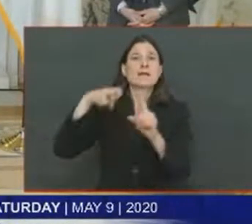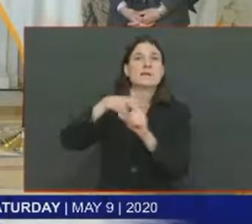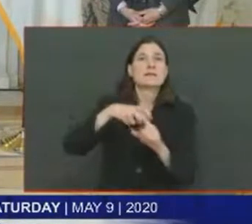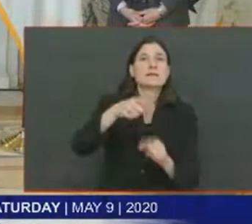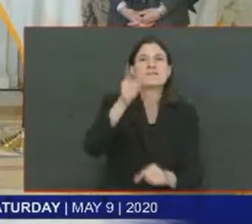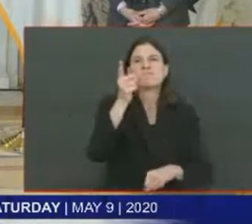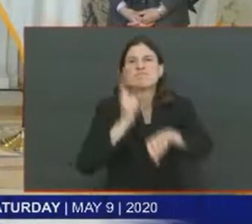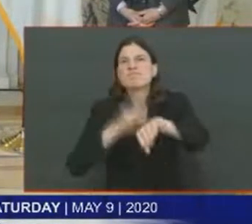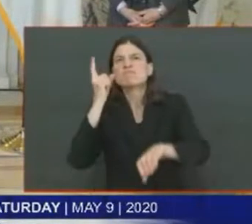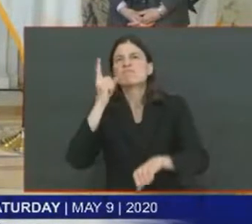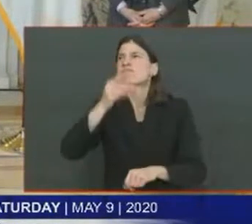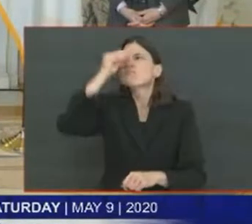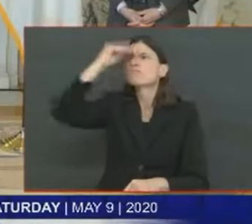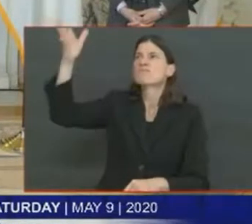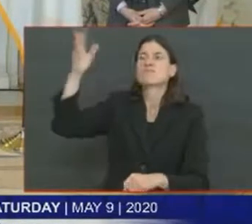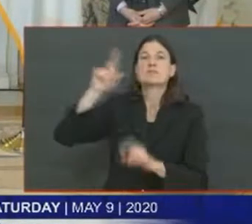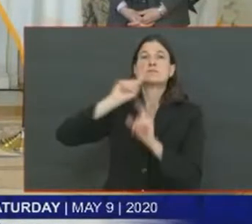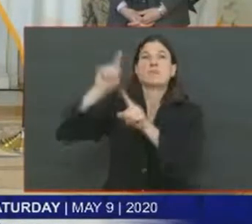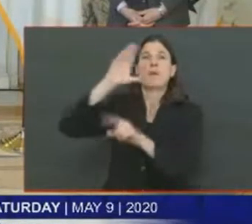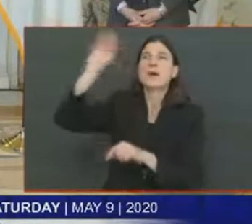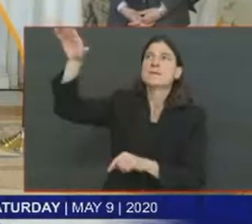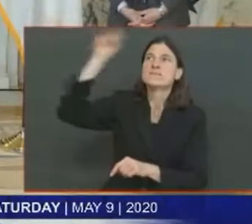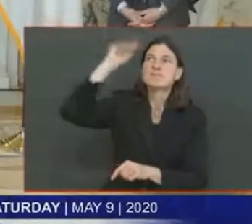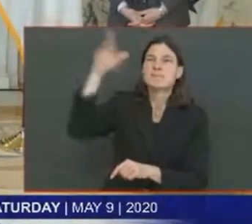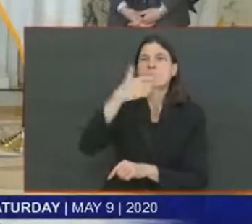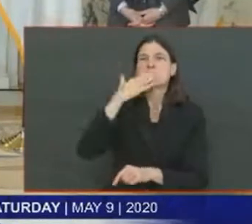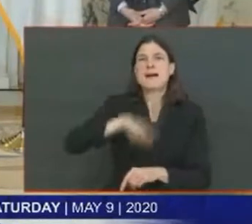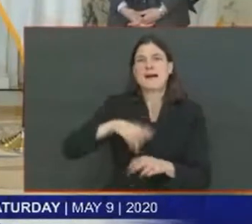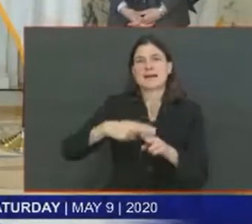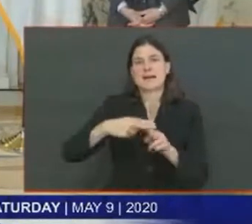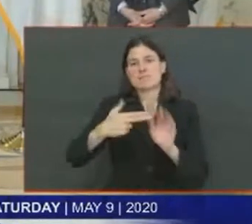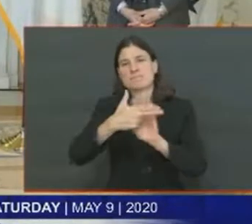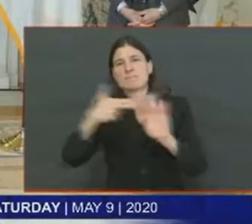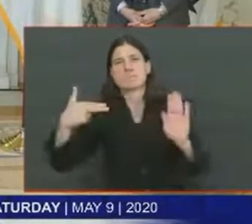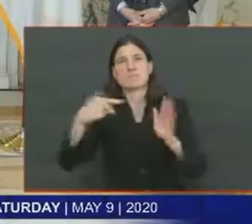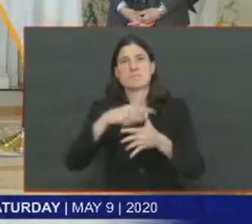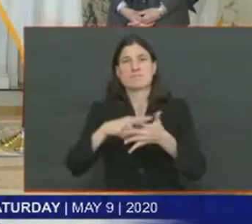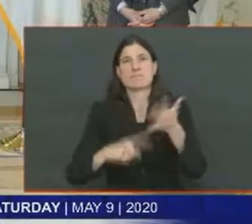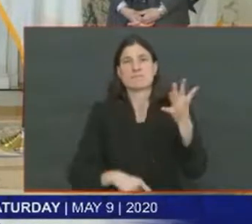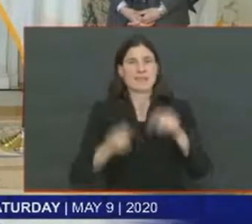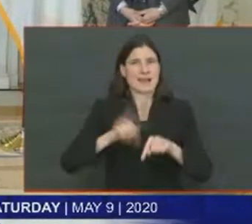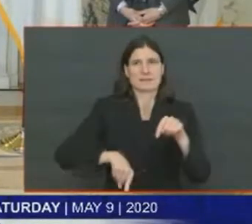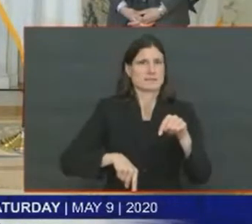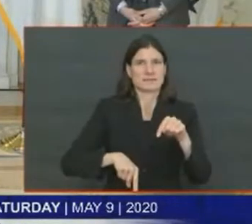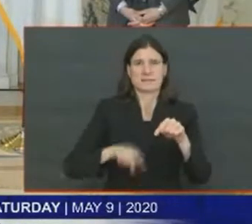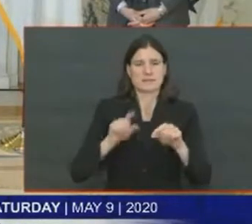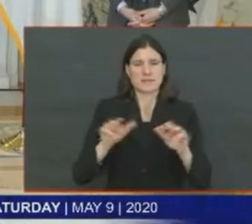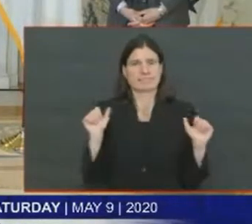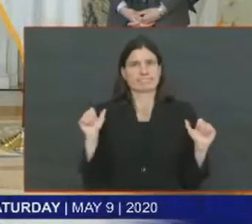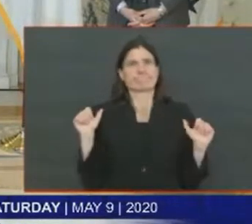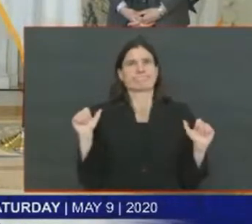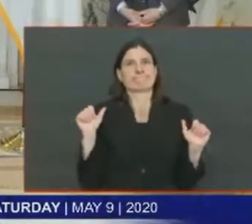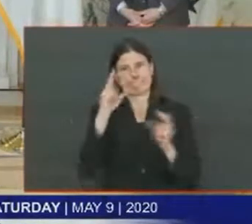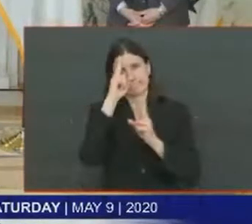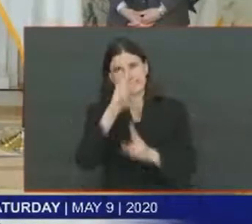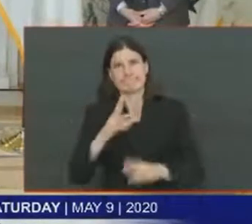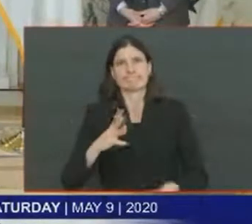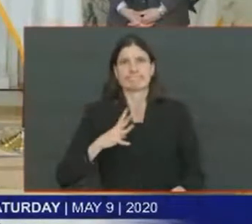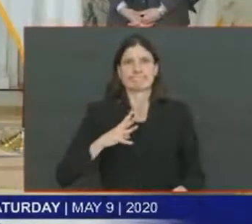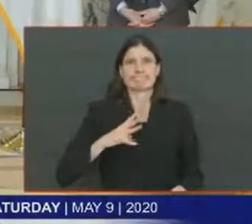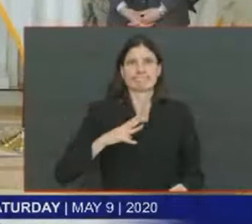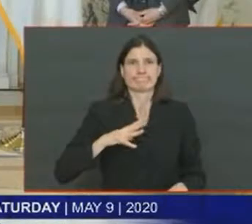at all for the month of May 31st. That applies to both residential and non-residential